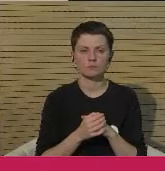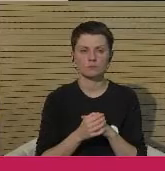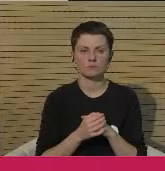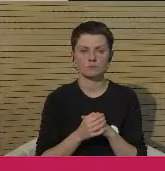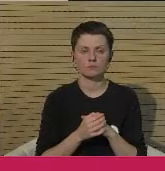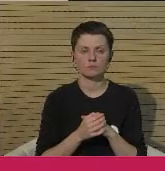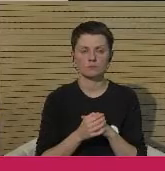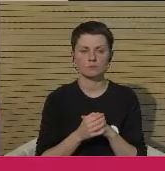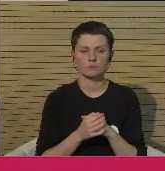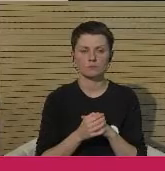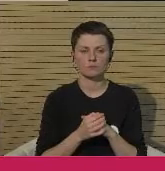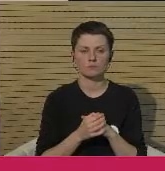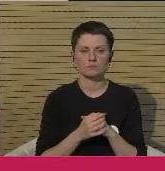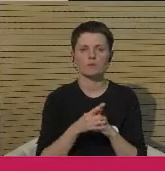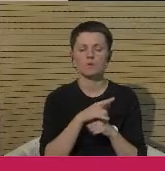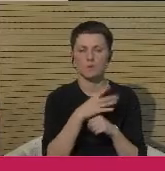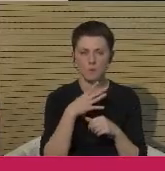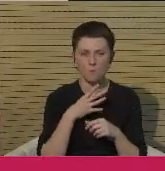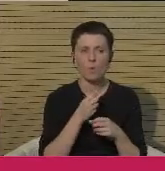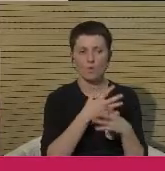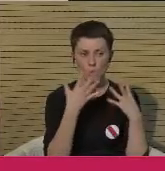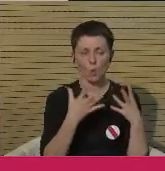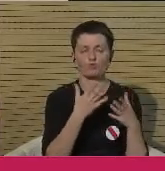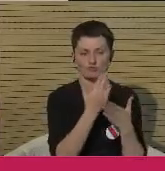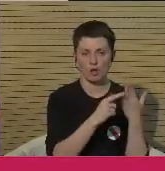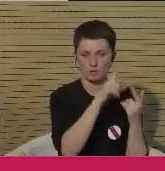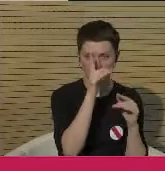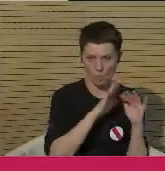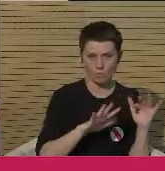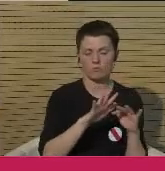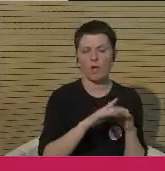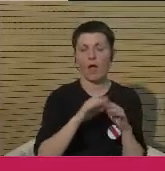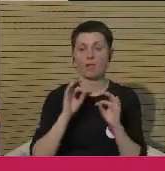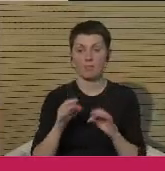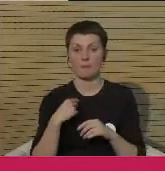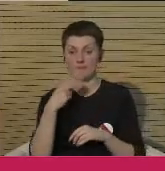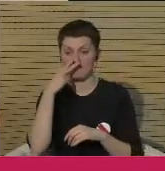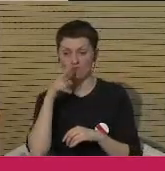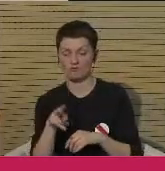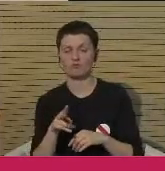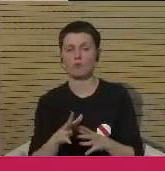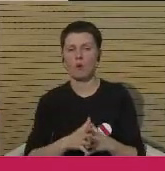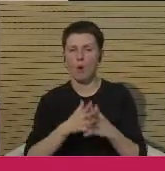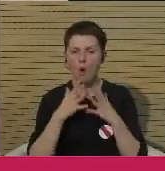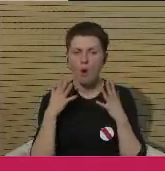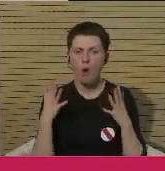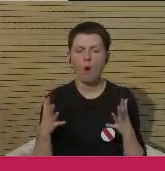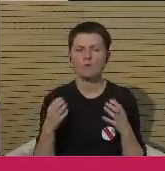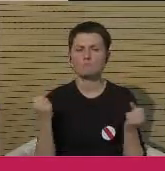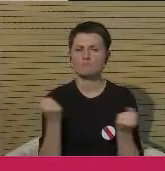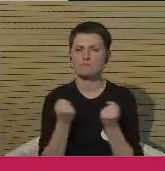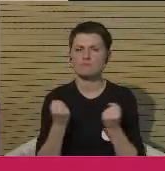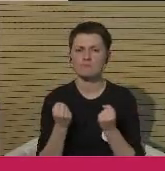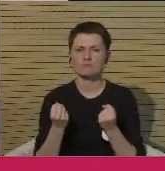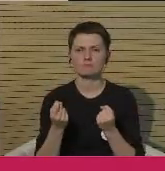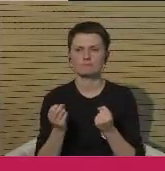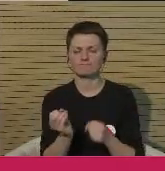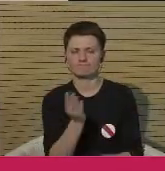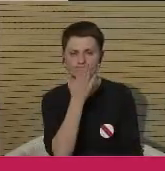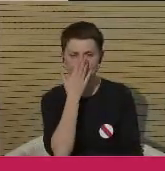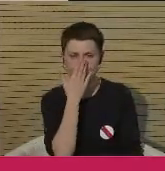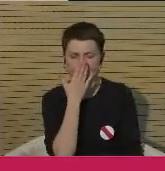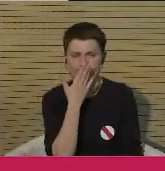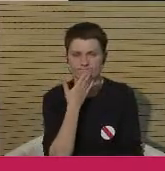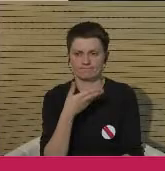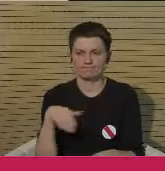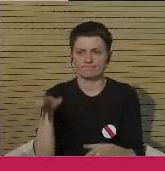and was a majority of Belarusian society. What we can see now is a huge change,